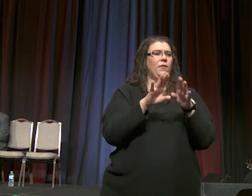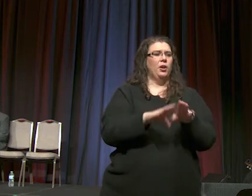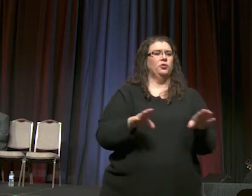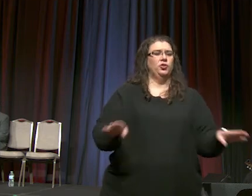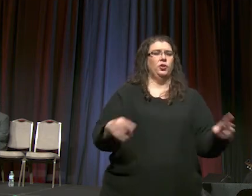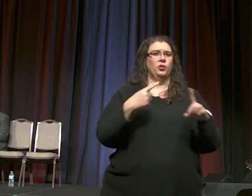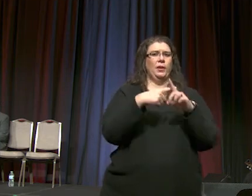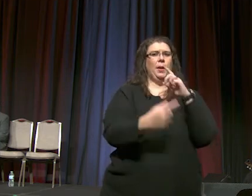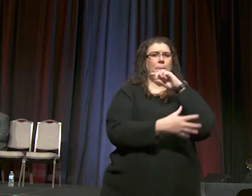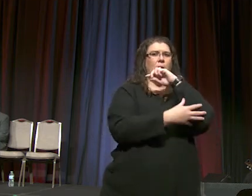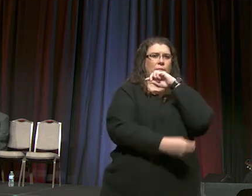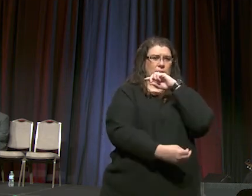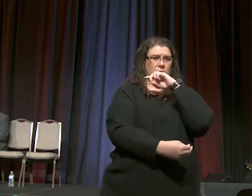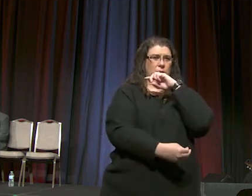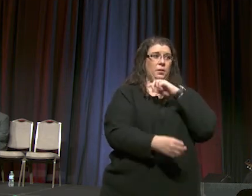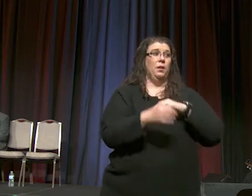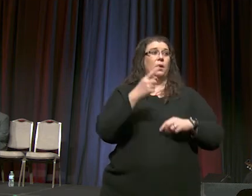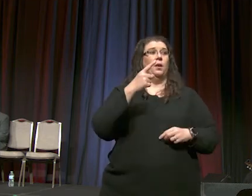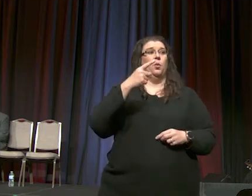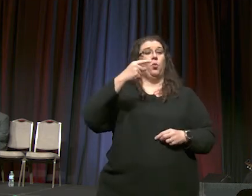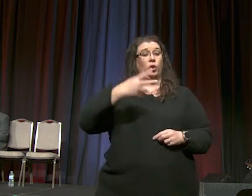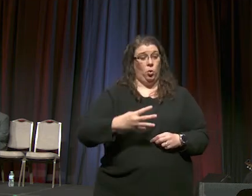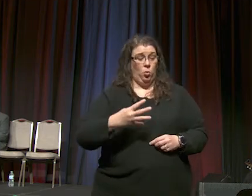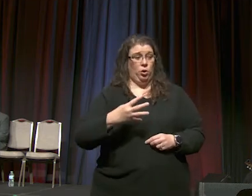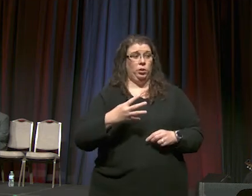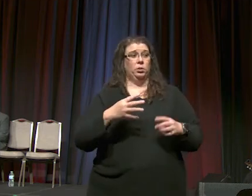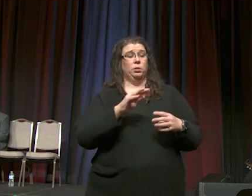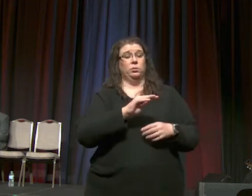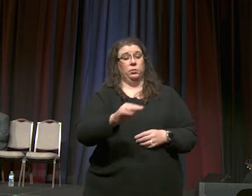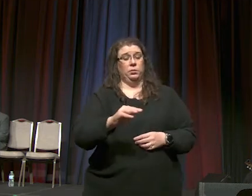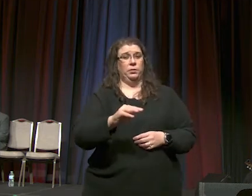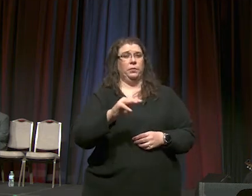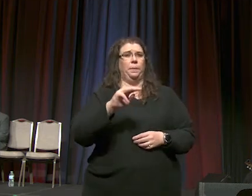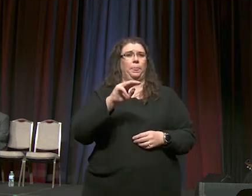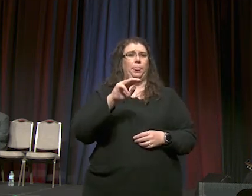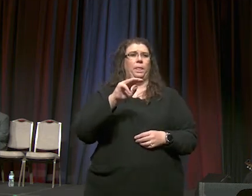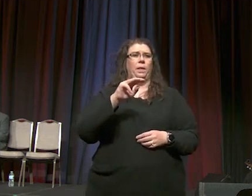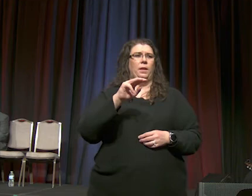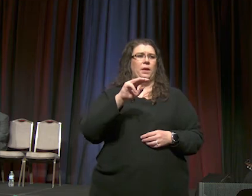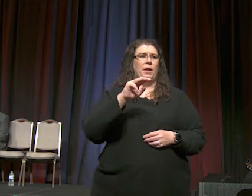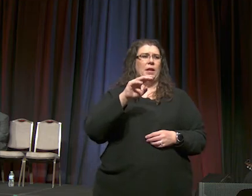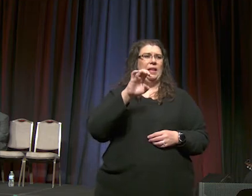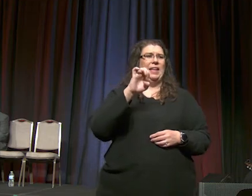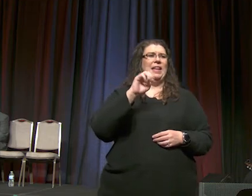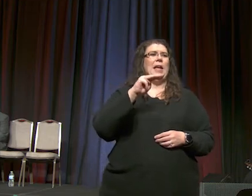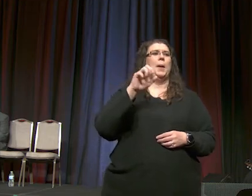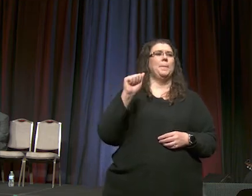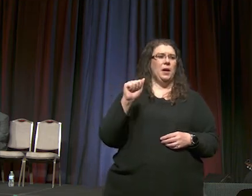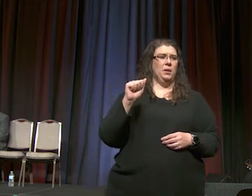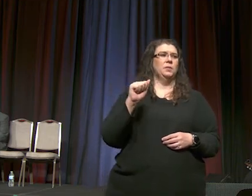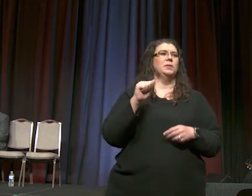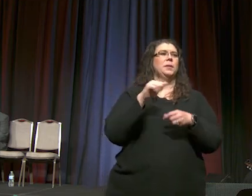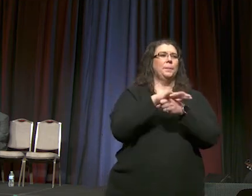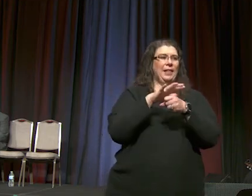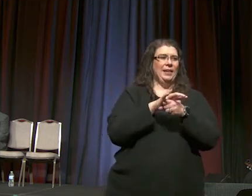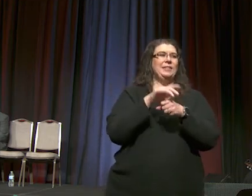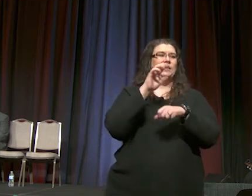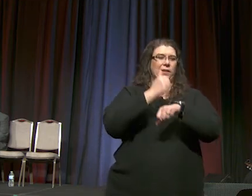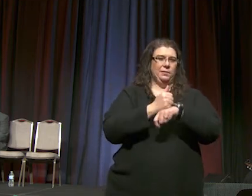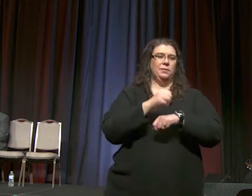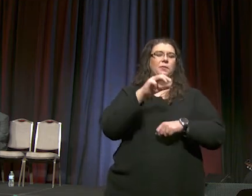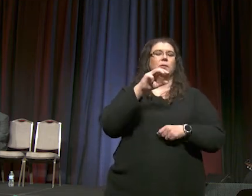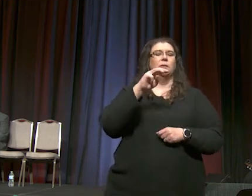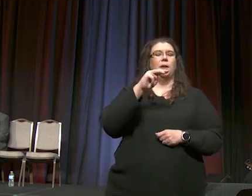Poverty. And 1/4 of the offering will be designated to Emma's Place Ministry in the Minnesota Annual Conference.